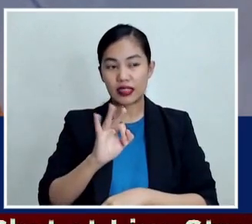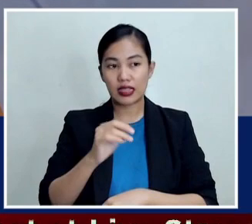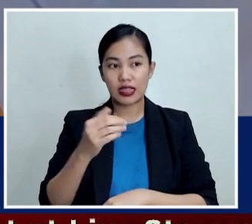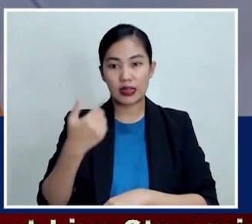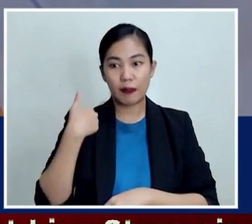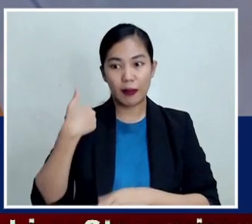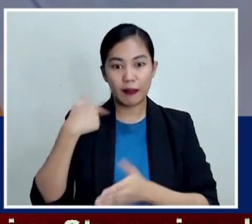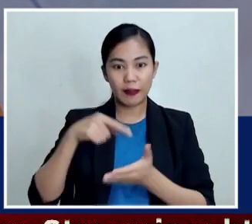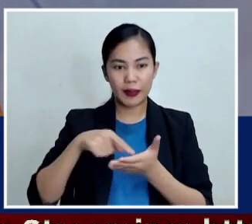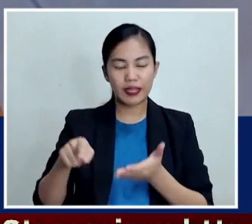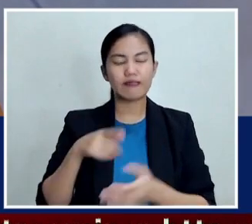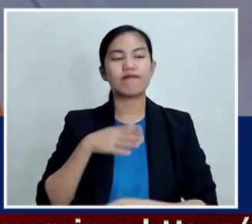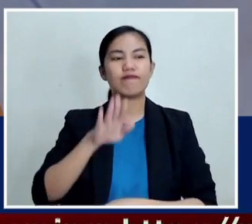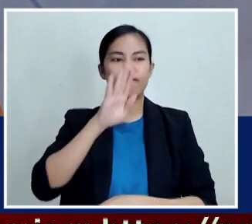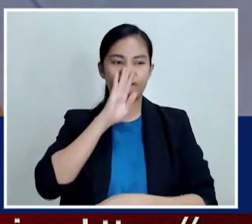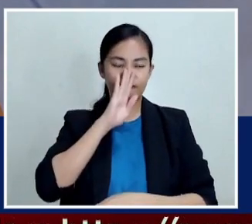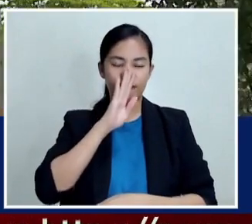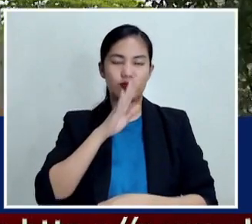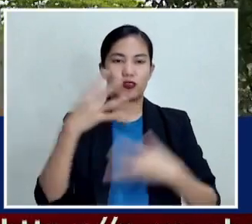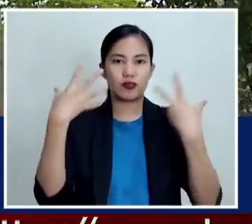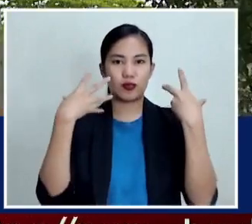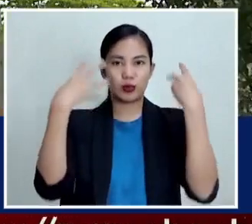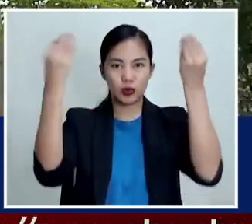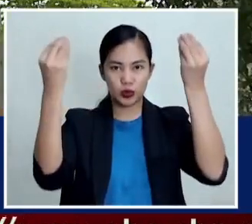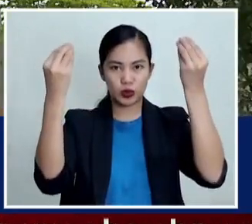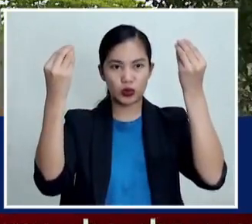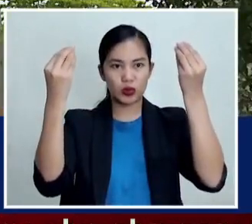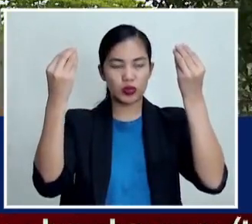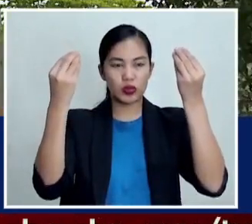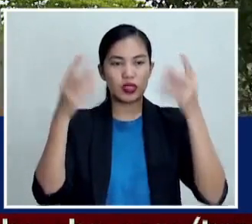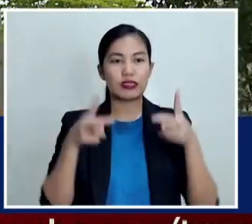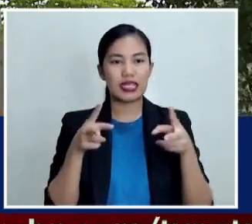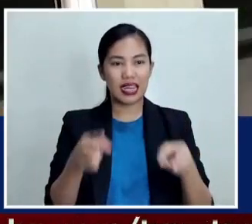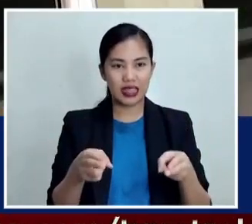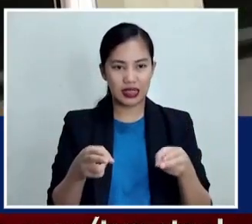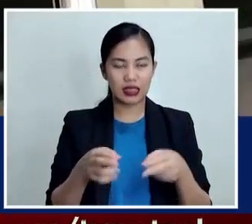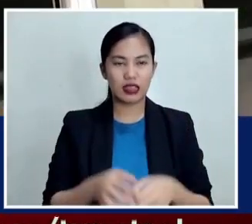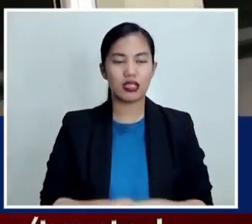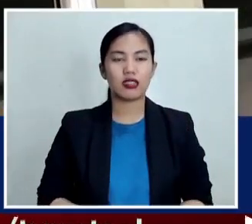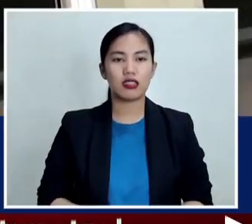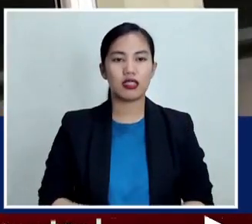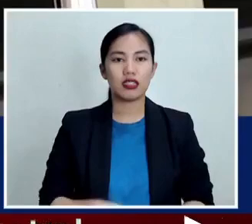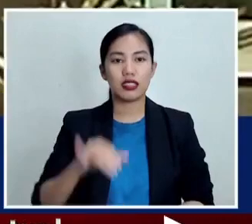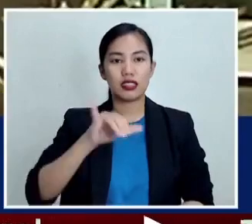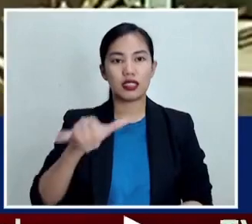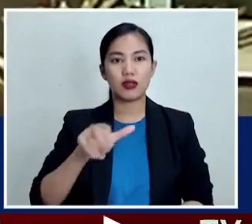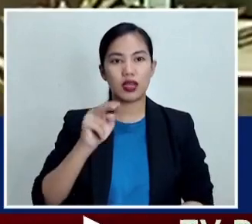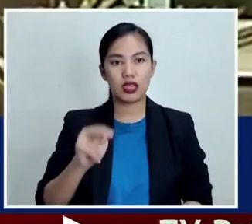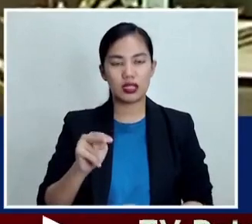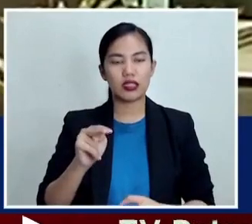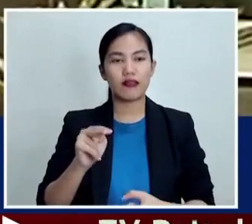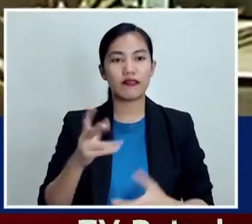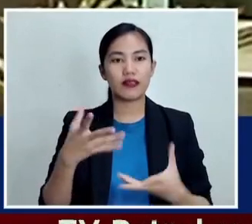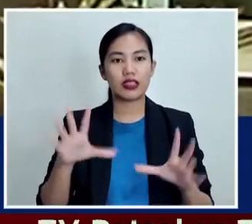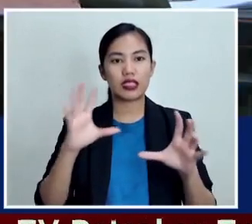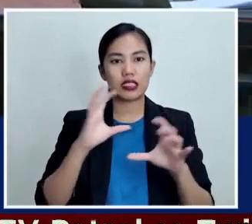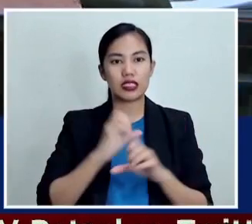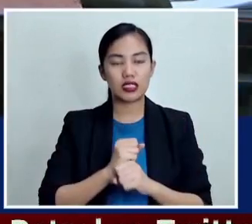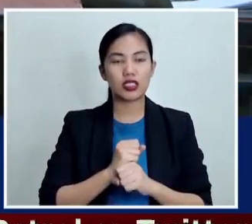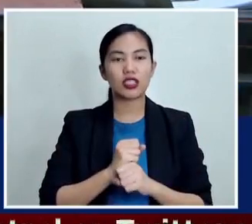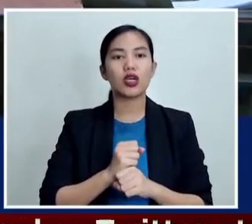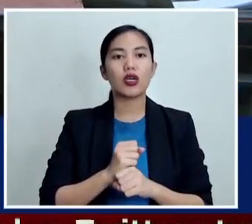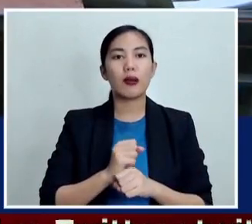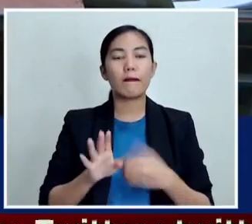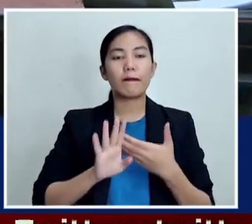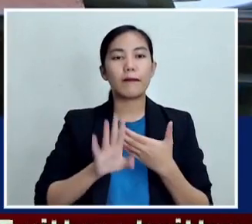unfortunately the service may be disconnected. Matatapos na rin sa Enero ang isa pang refund at nagsimula ng kumuha ng